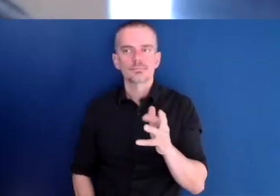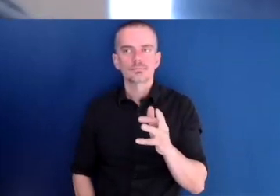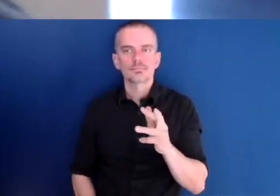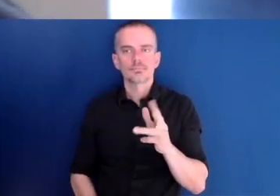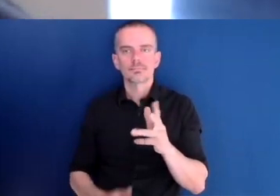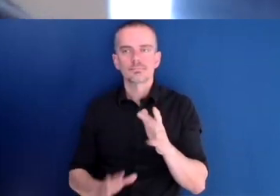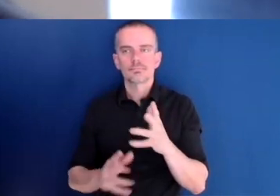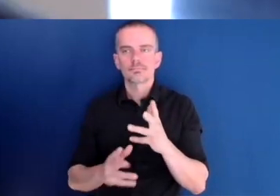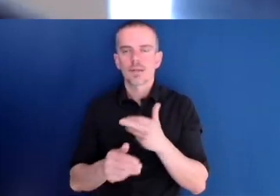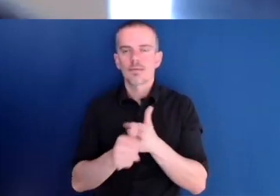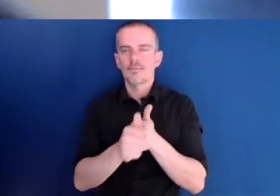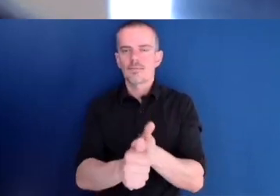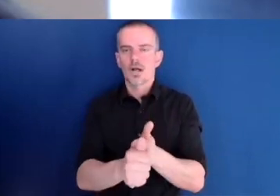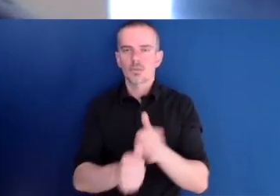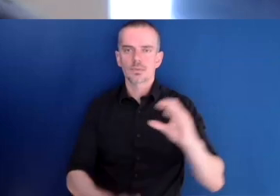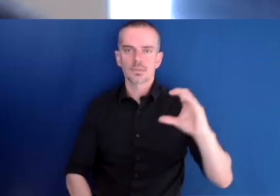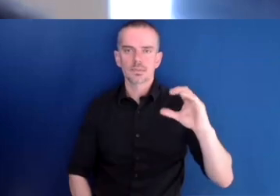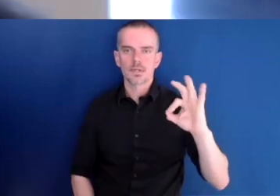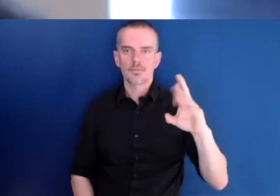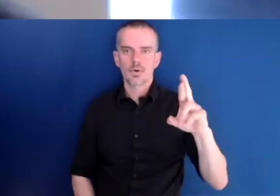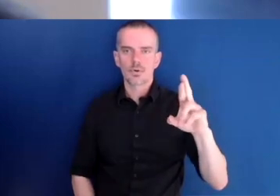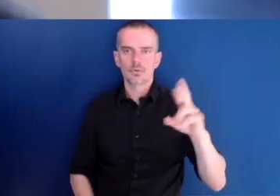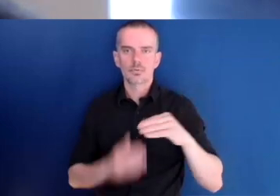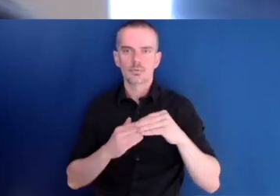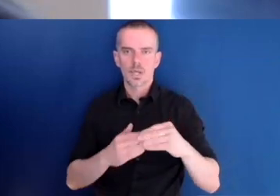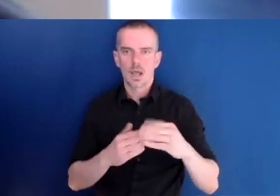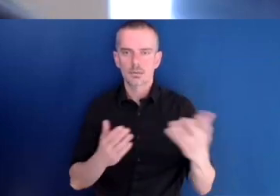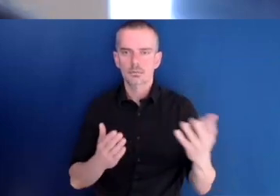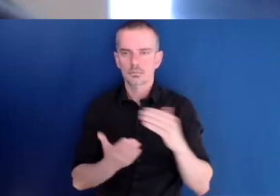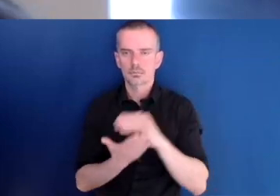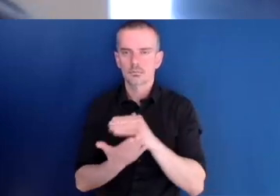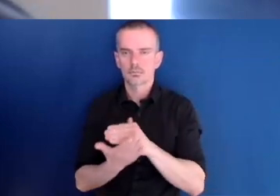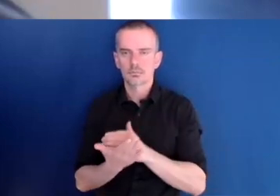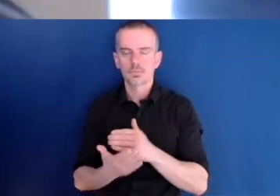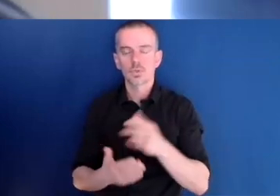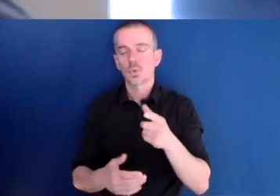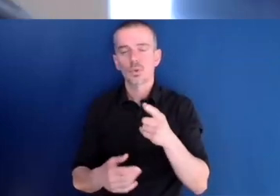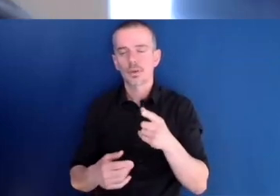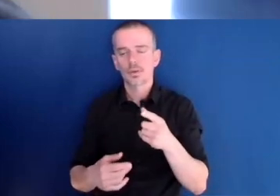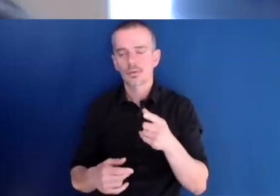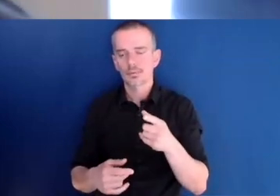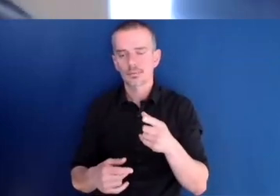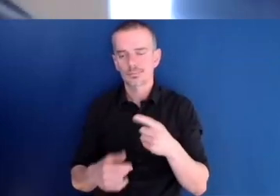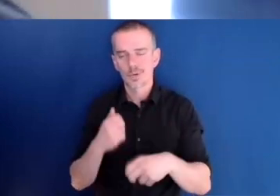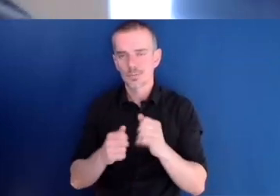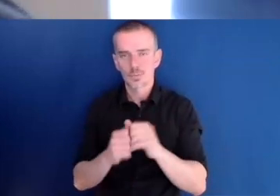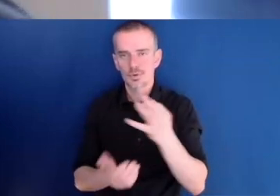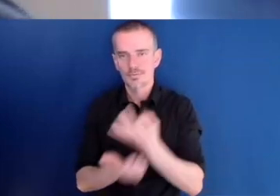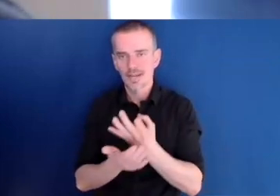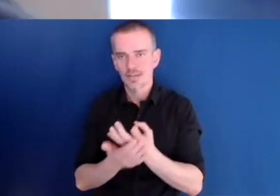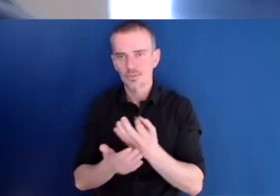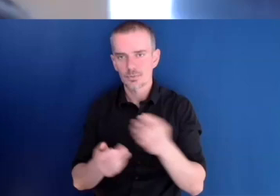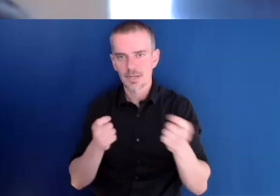following CFR guidelines. So you're having issues with your financial management system, your financial reporting is